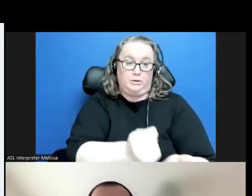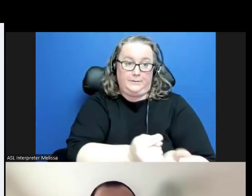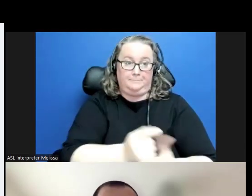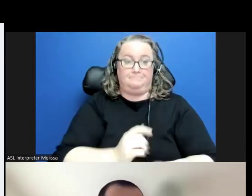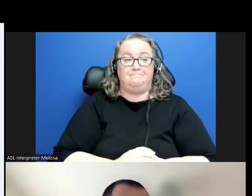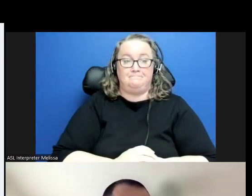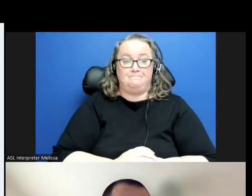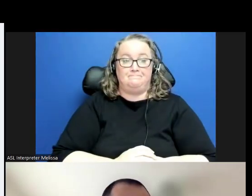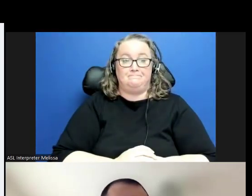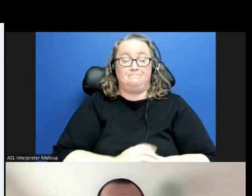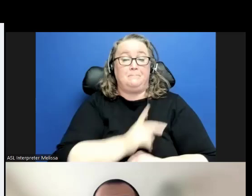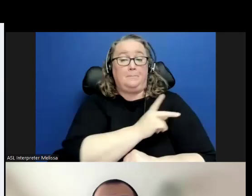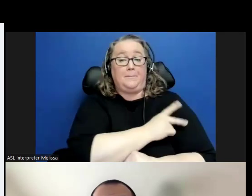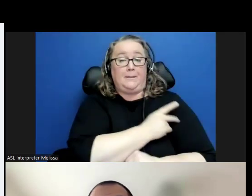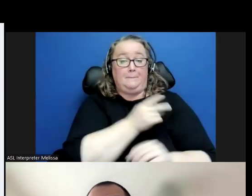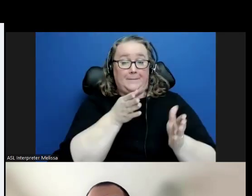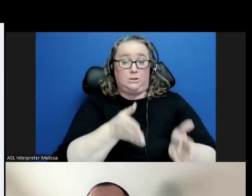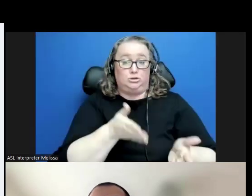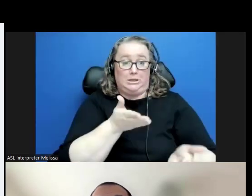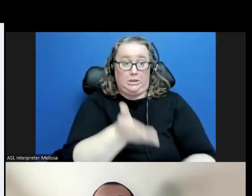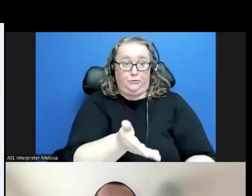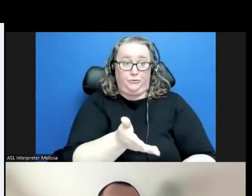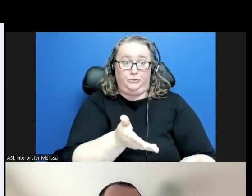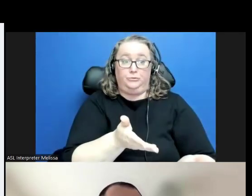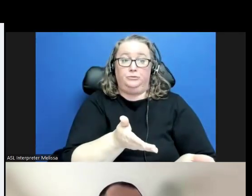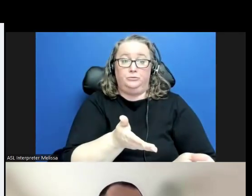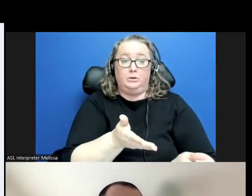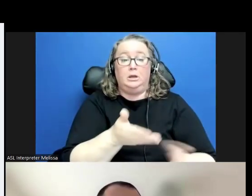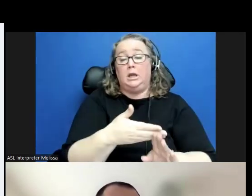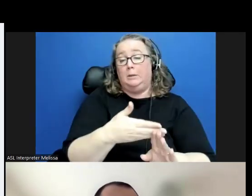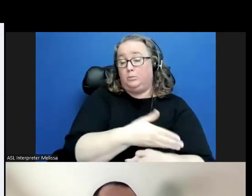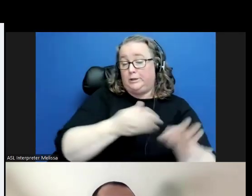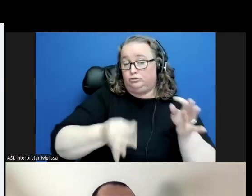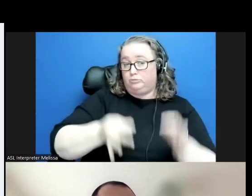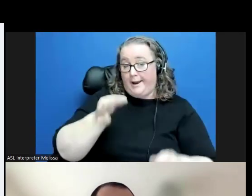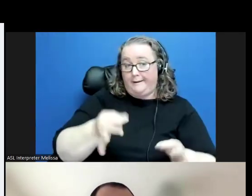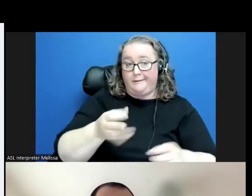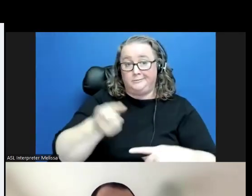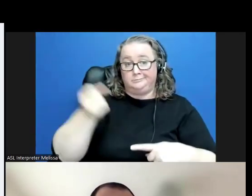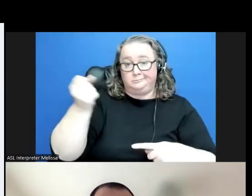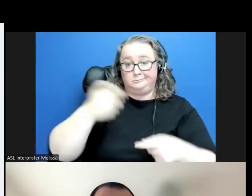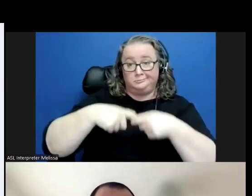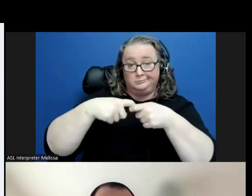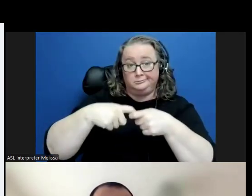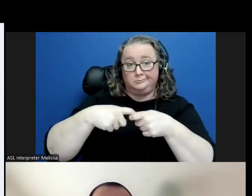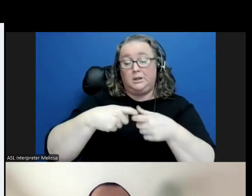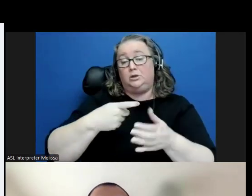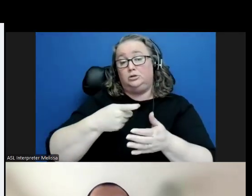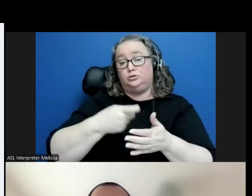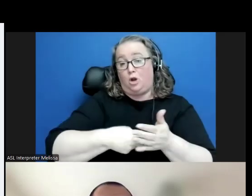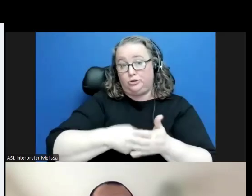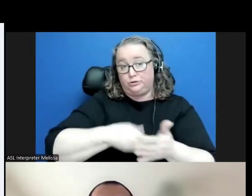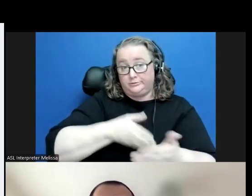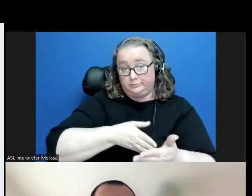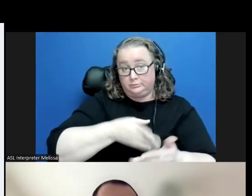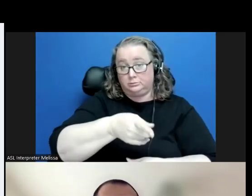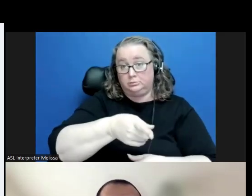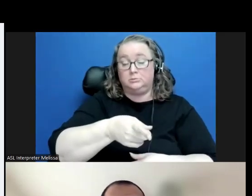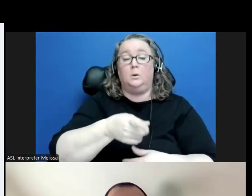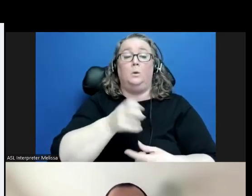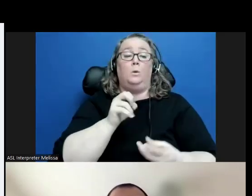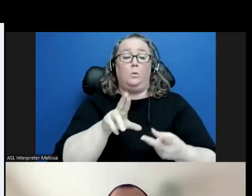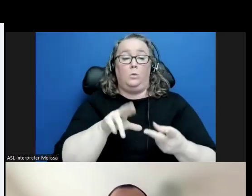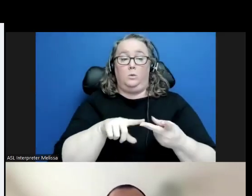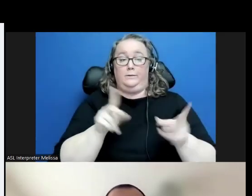And the patients at Bridgewater may be pretrial detainees who have pending criminal charges. They may be people